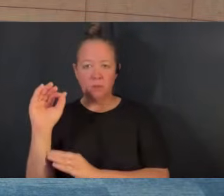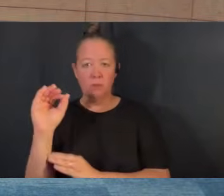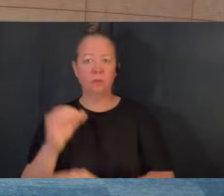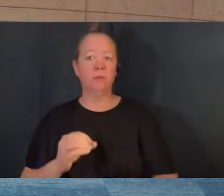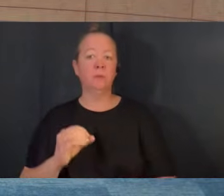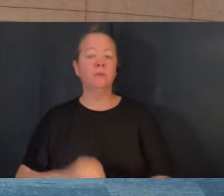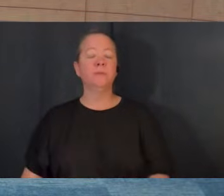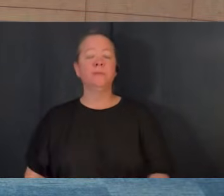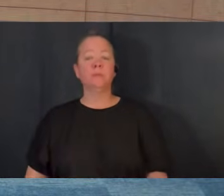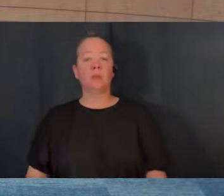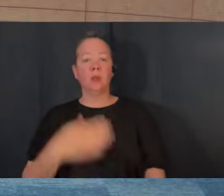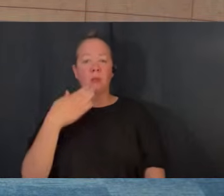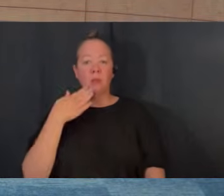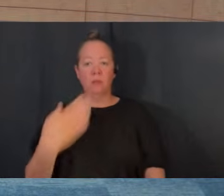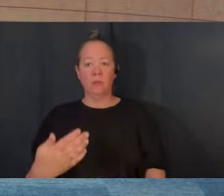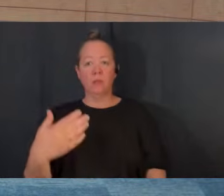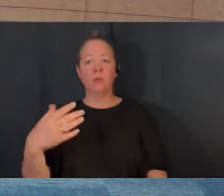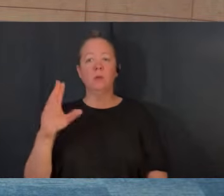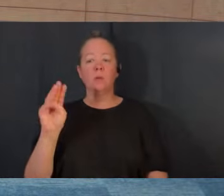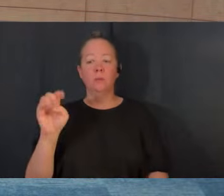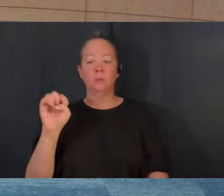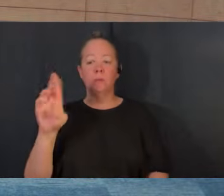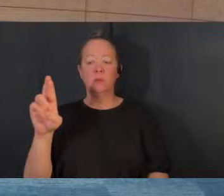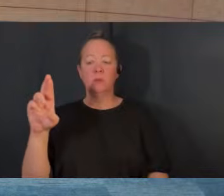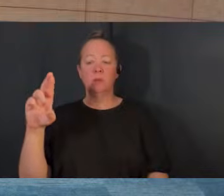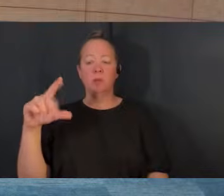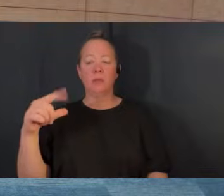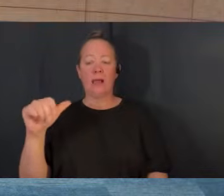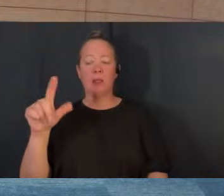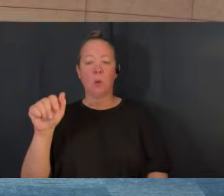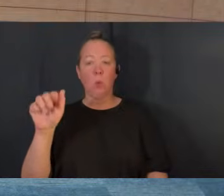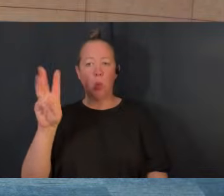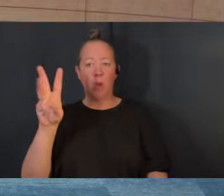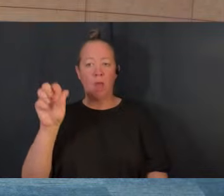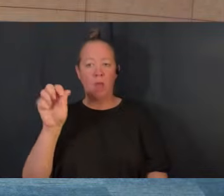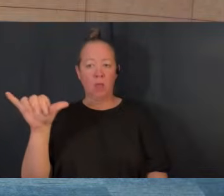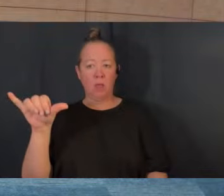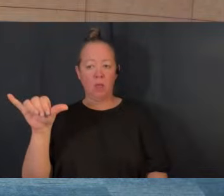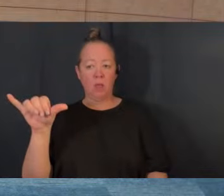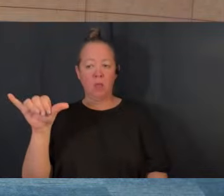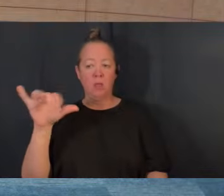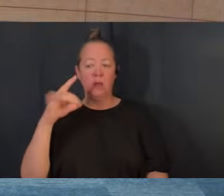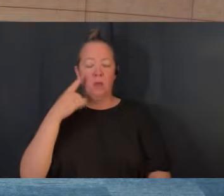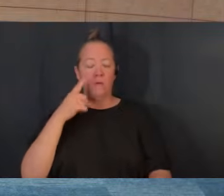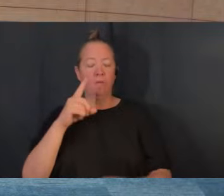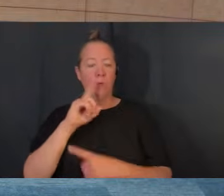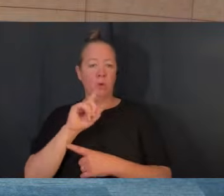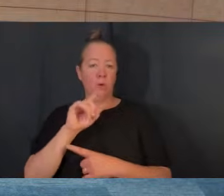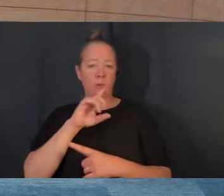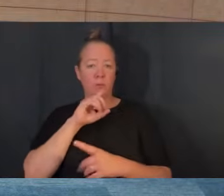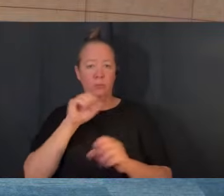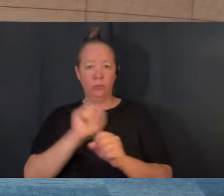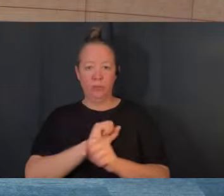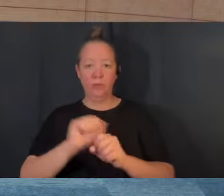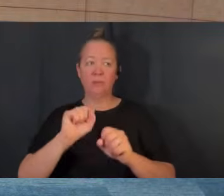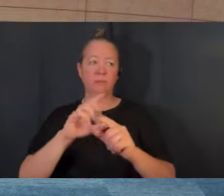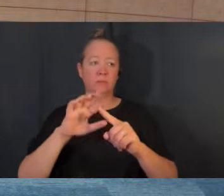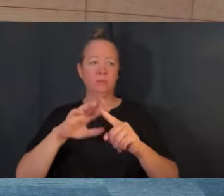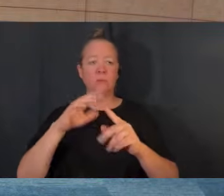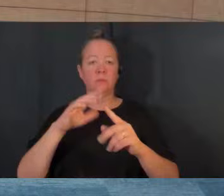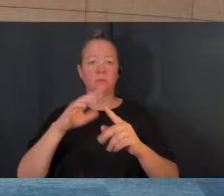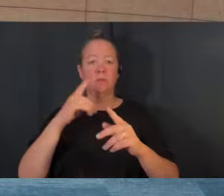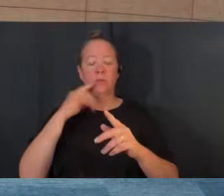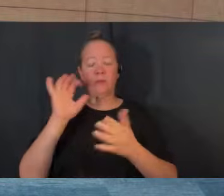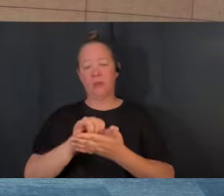Thank you, Mr. Galloway and Mr. Pounds, for proceeding expeditiously on that item. We are on to